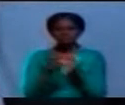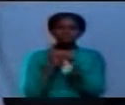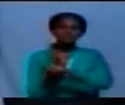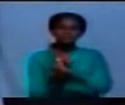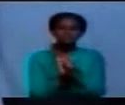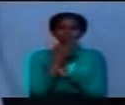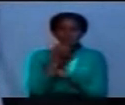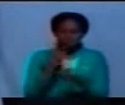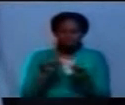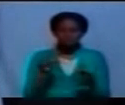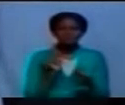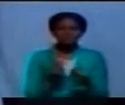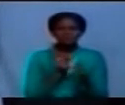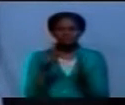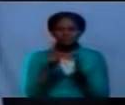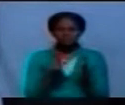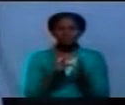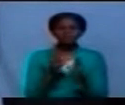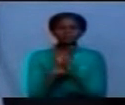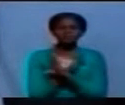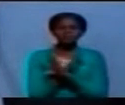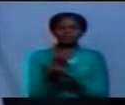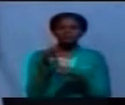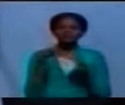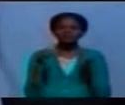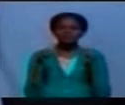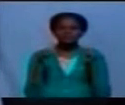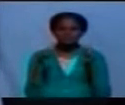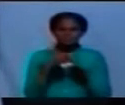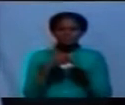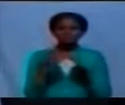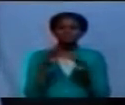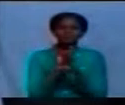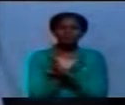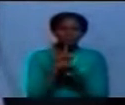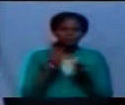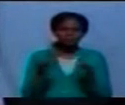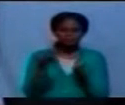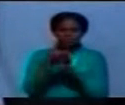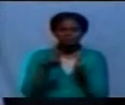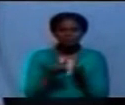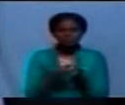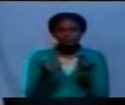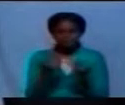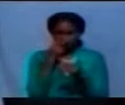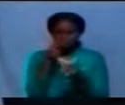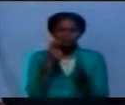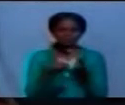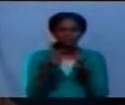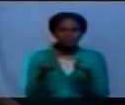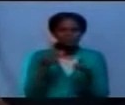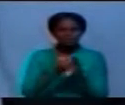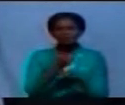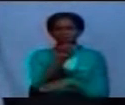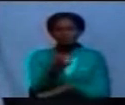but our principal regulator is the Bank of Zambia. So in terms of regulations, policing, checking what's going on in individual